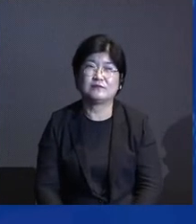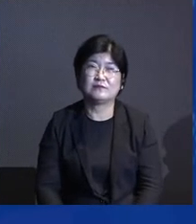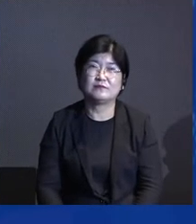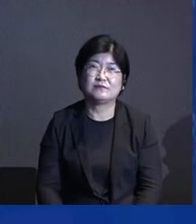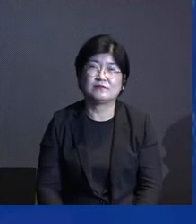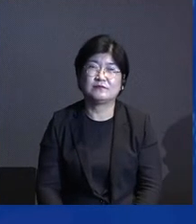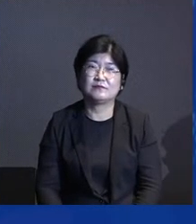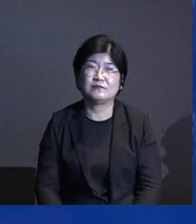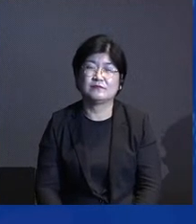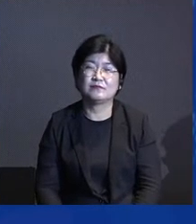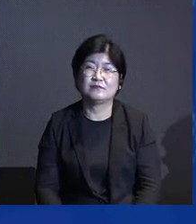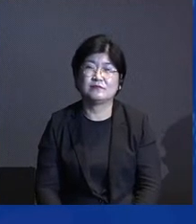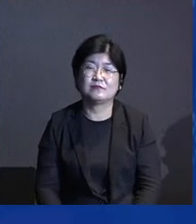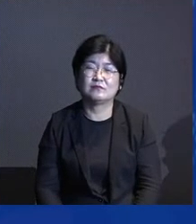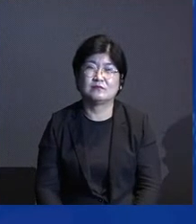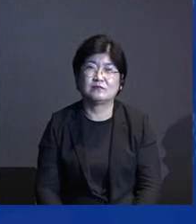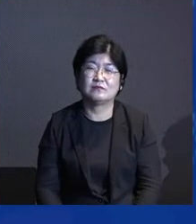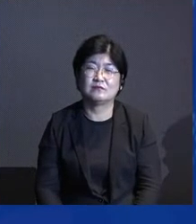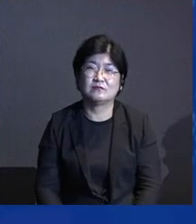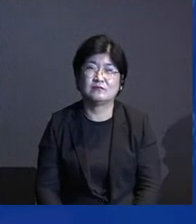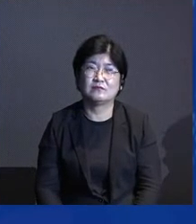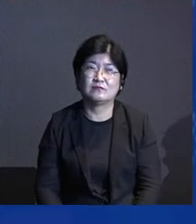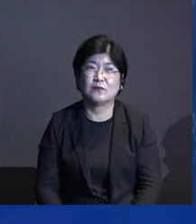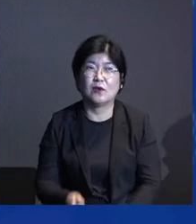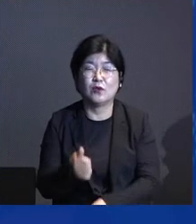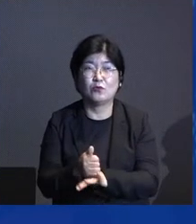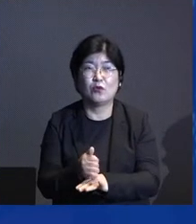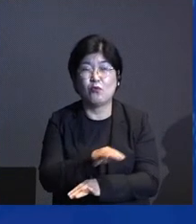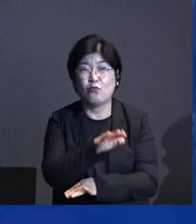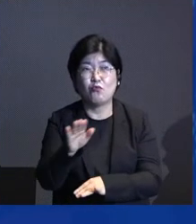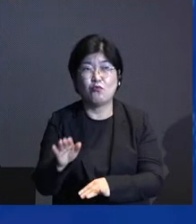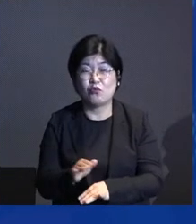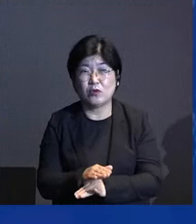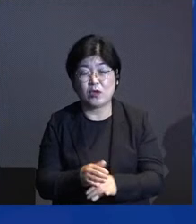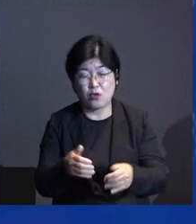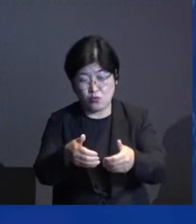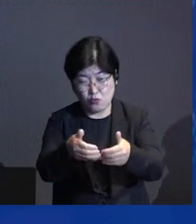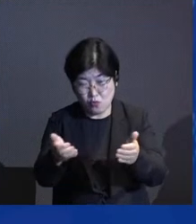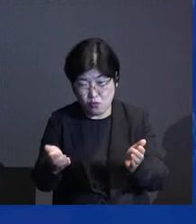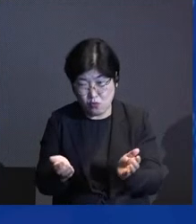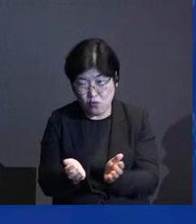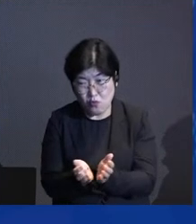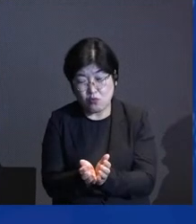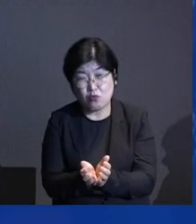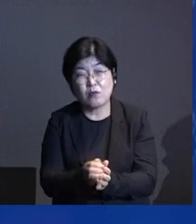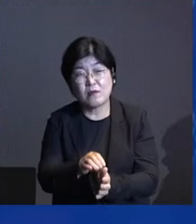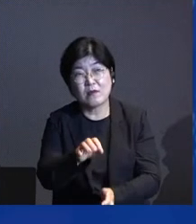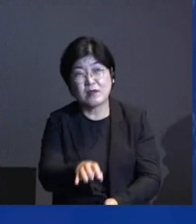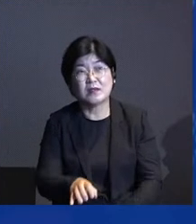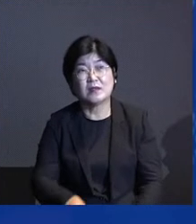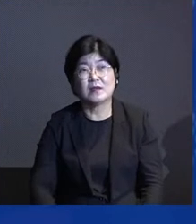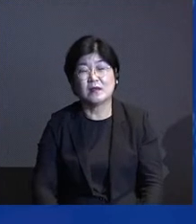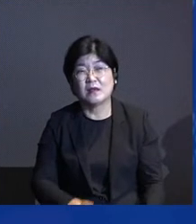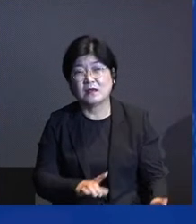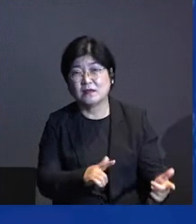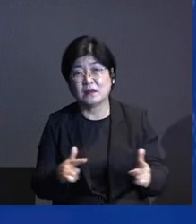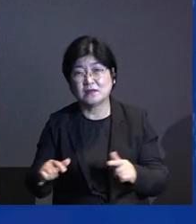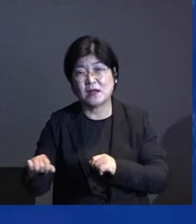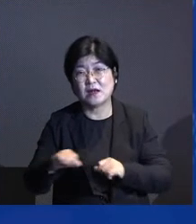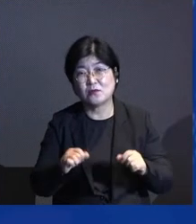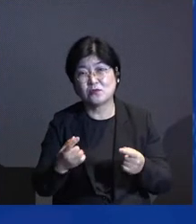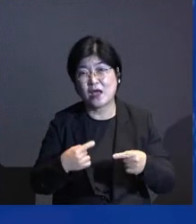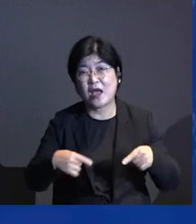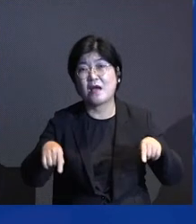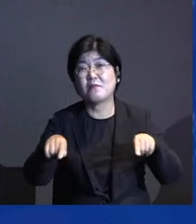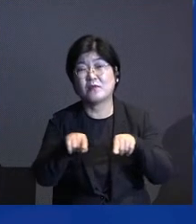also the club organize annual health checkup at least 2 times per year, that the clubs will collaborate